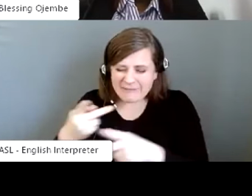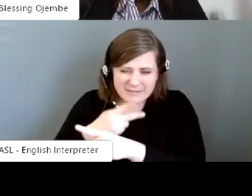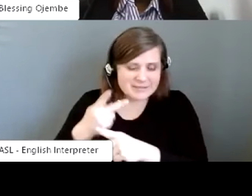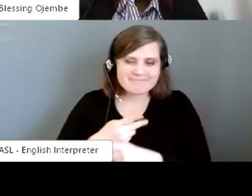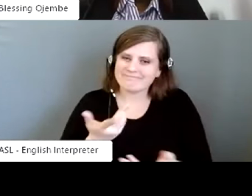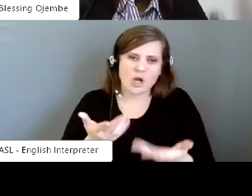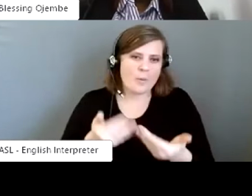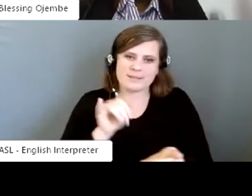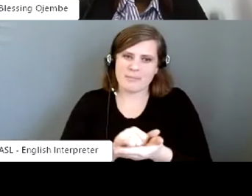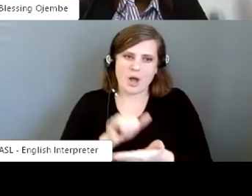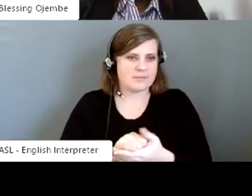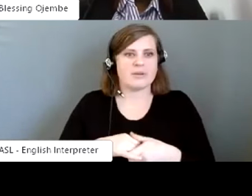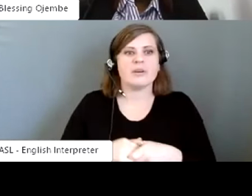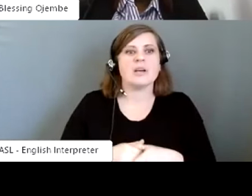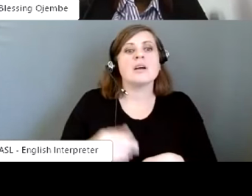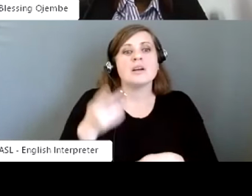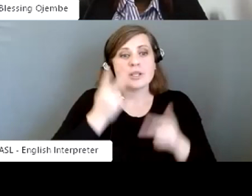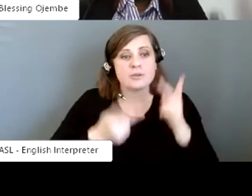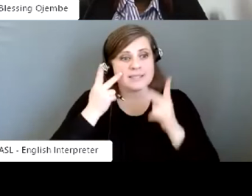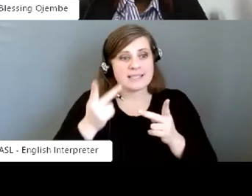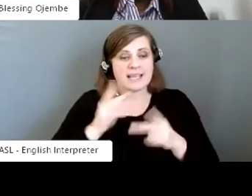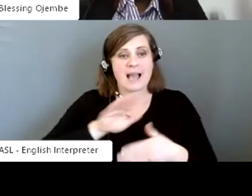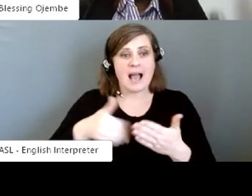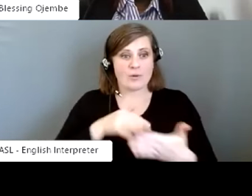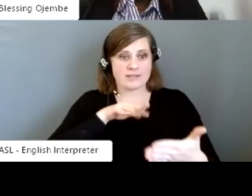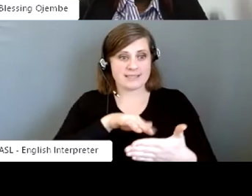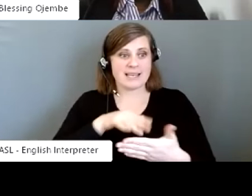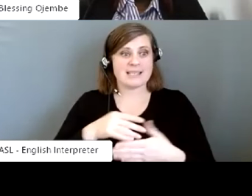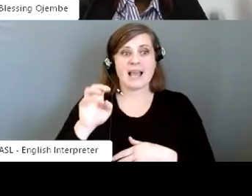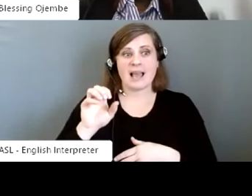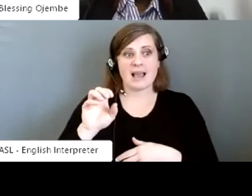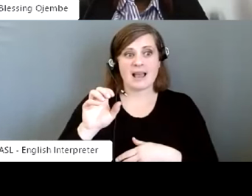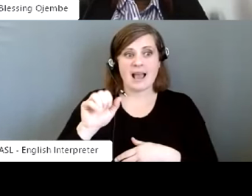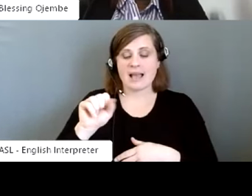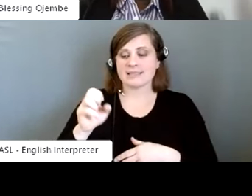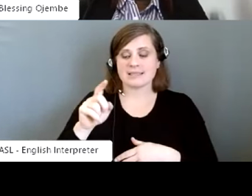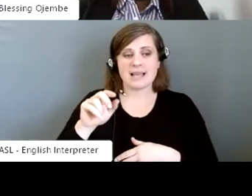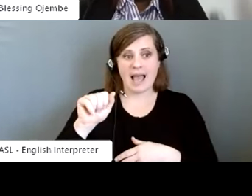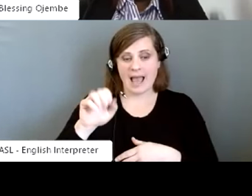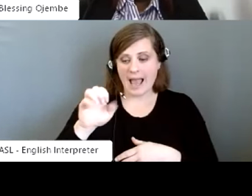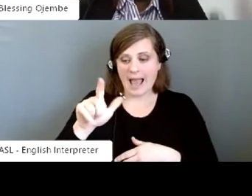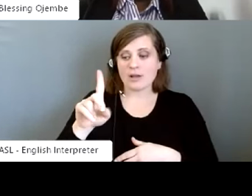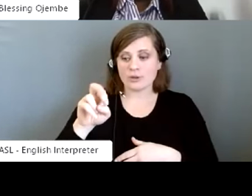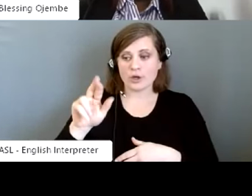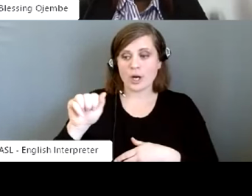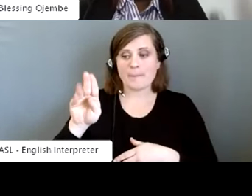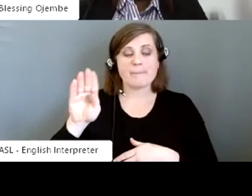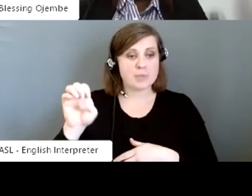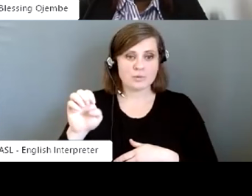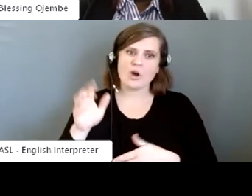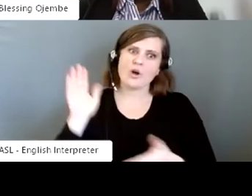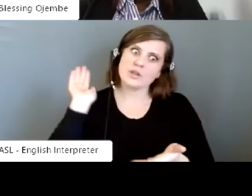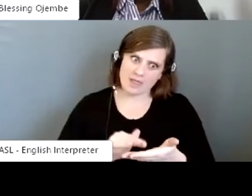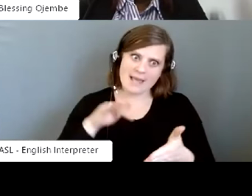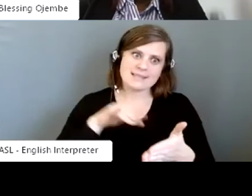can see among all the different types of studies, elder abuse is the least studied, also shown in this literature. So in